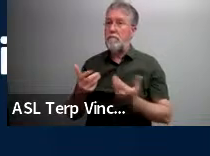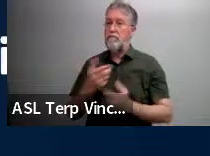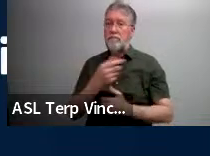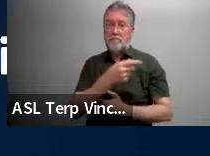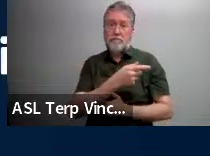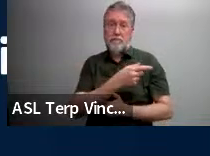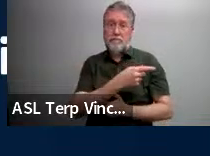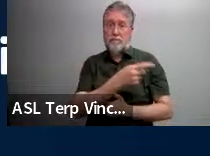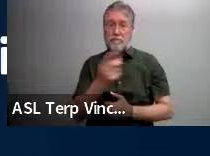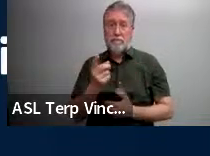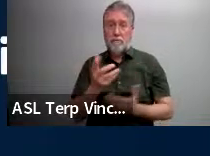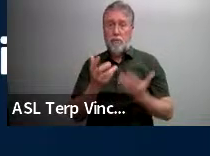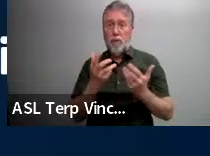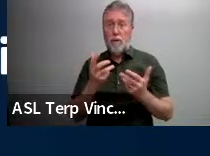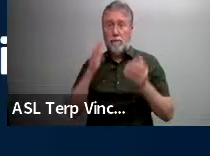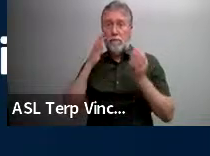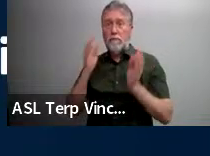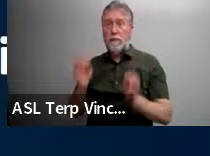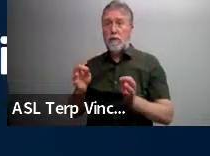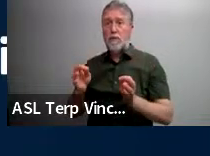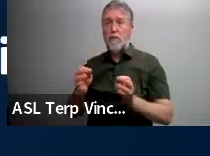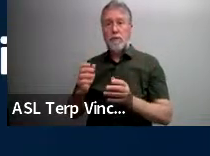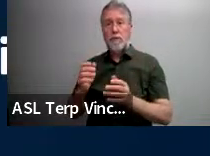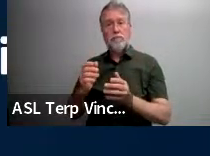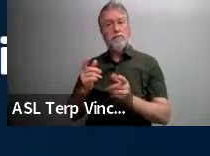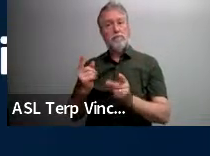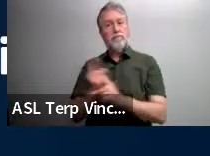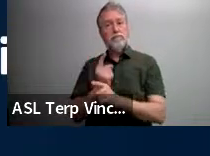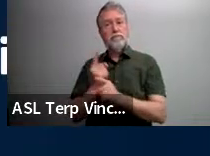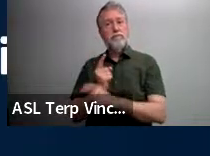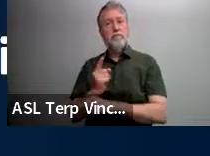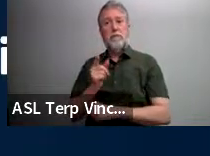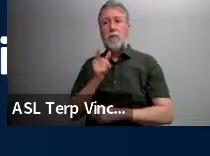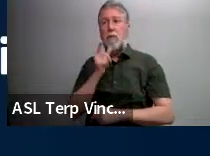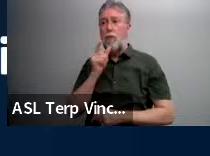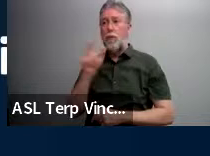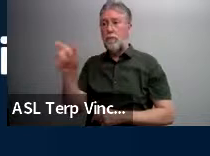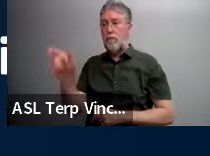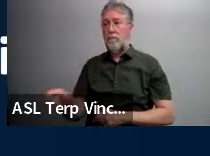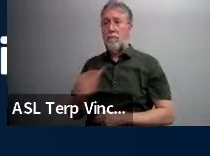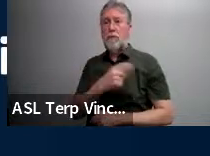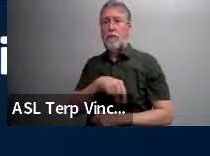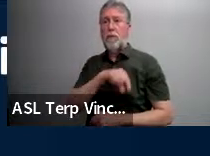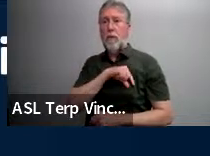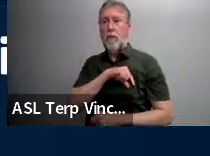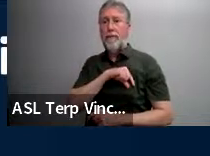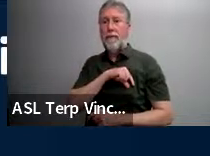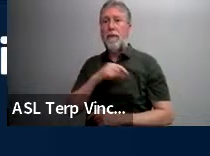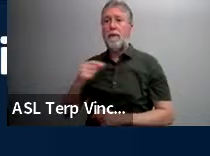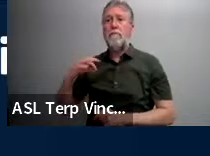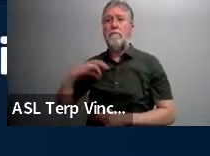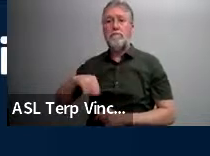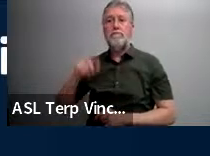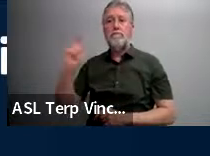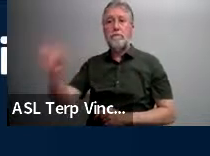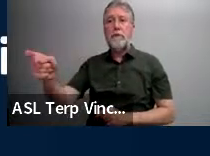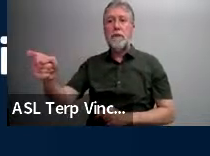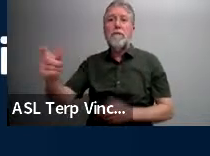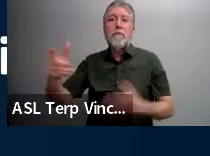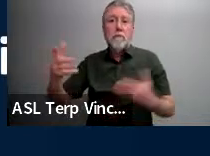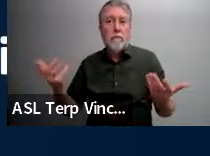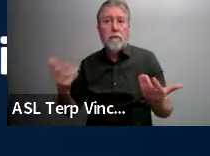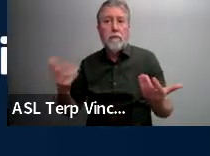to make sure that only the deserving people get the benefits that the government is putting